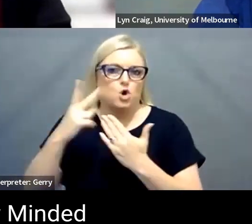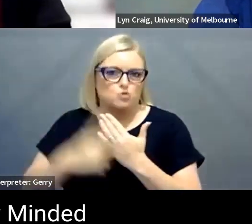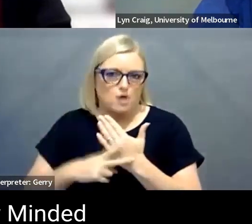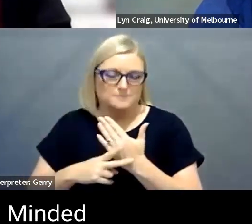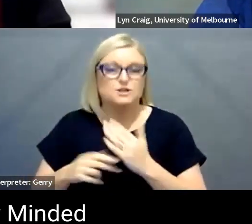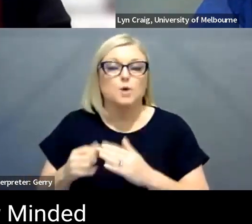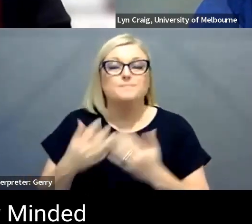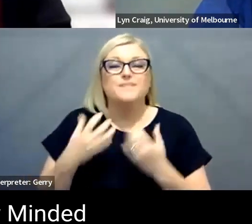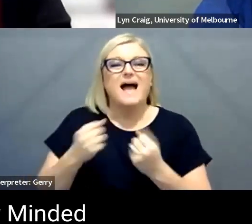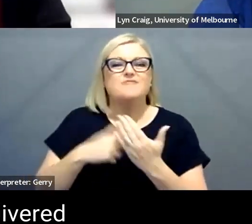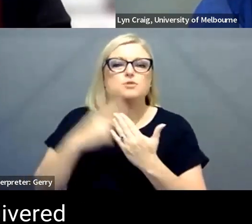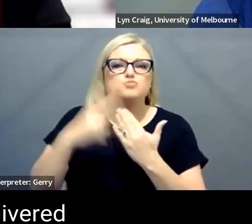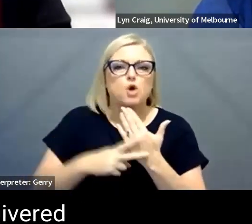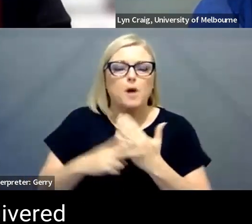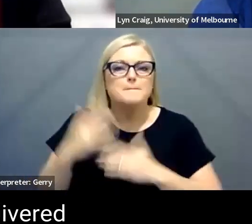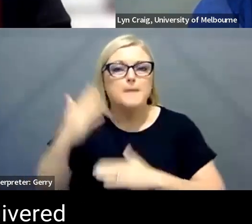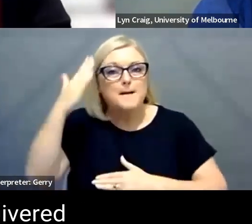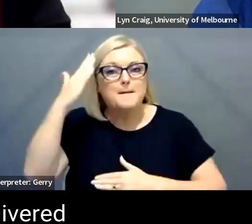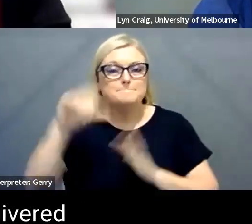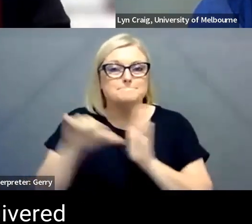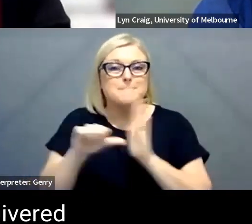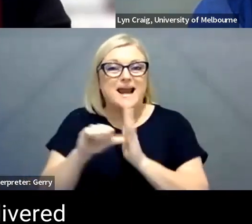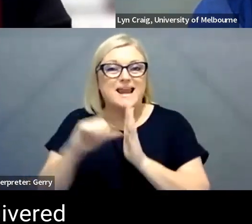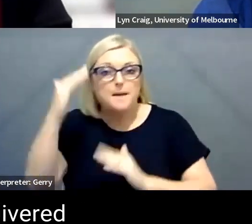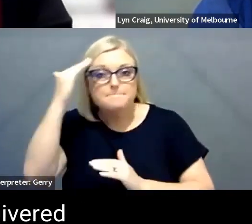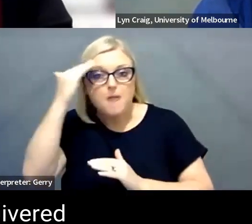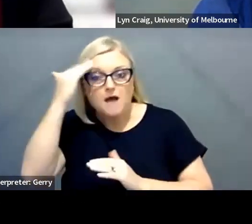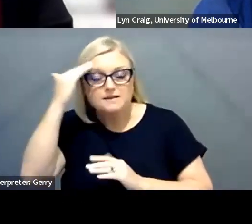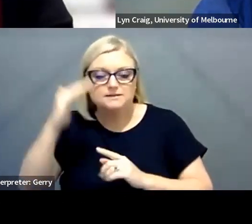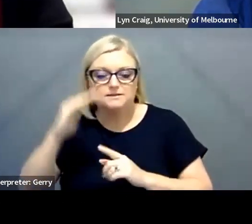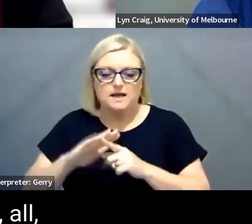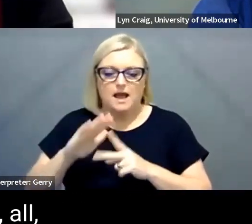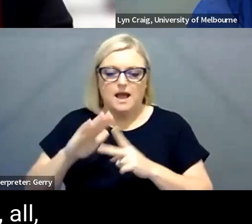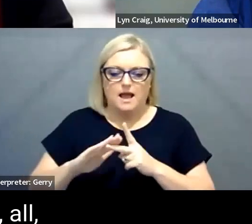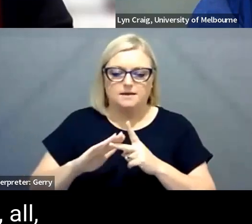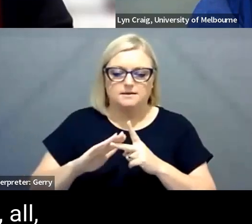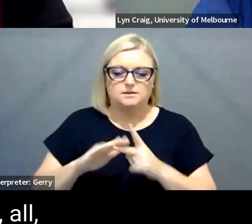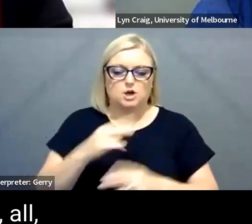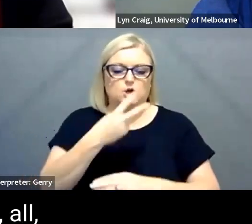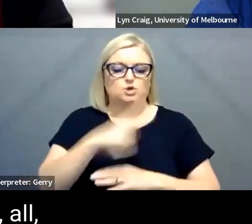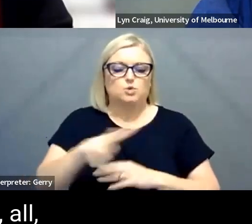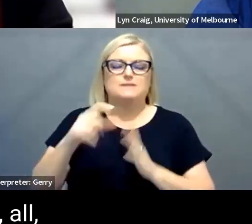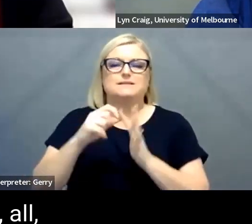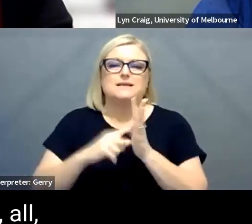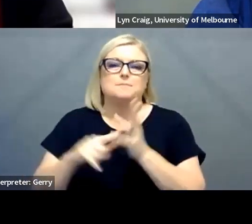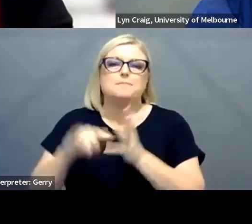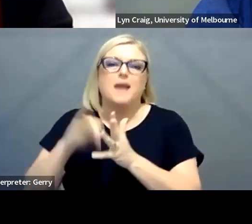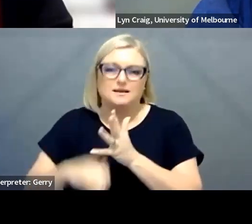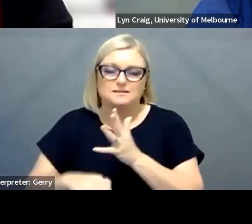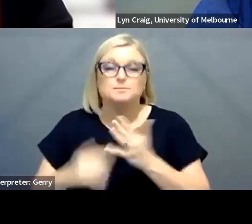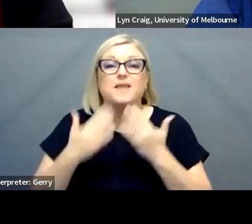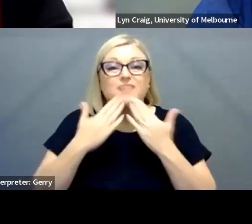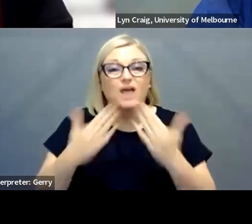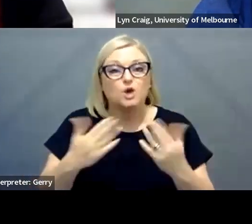Minded and Saver Plus, which are delivered in partnership with BSL. Thank you all for joining us today.